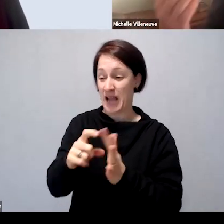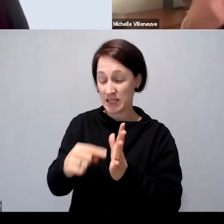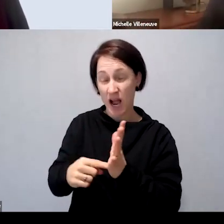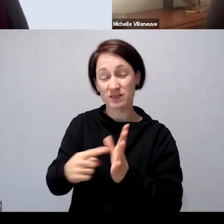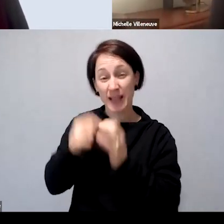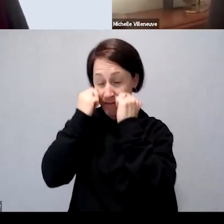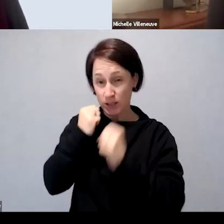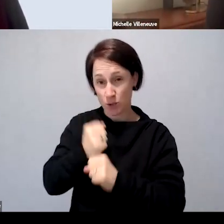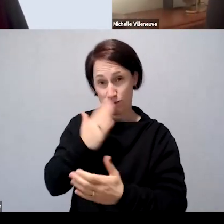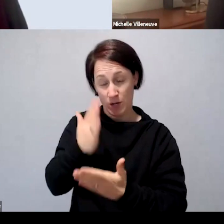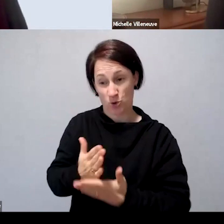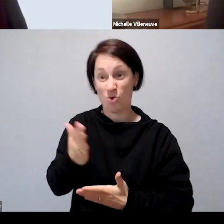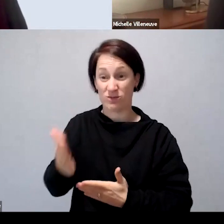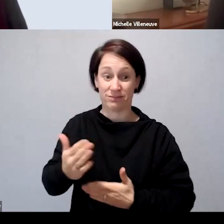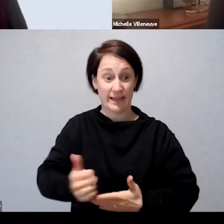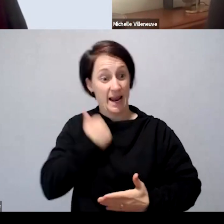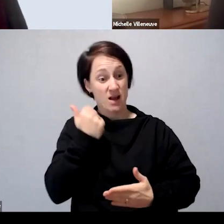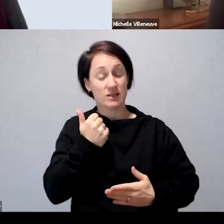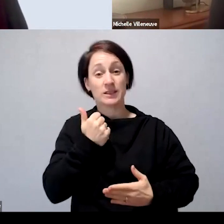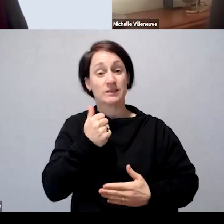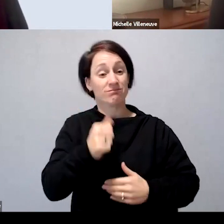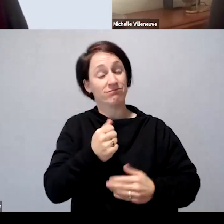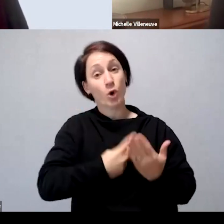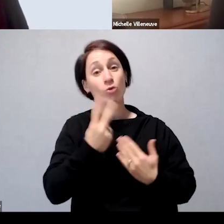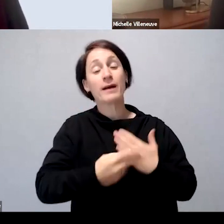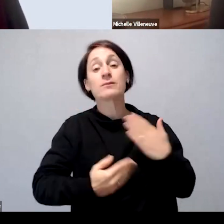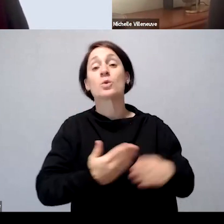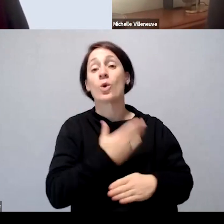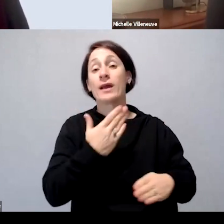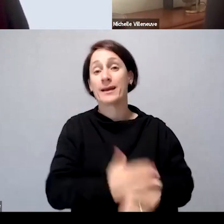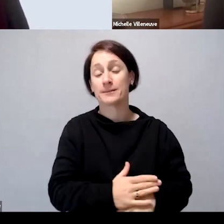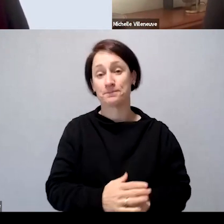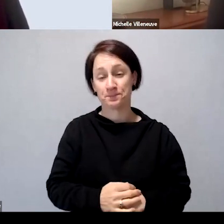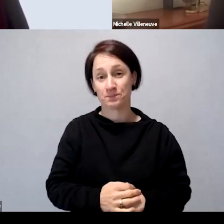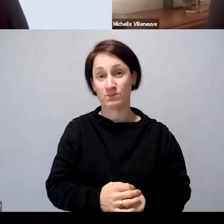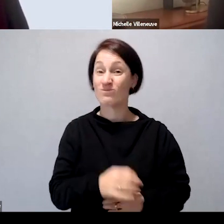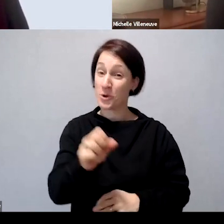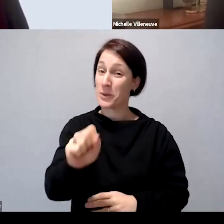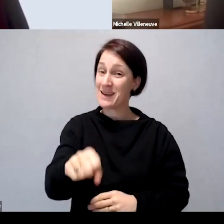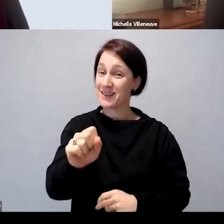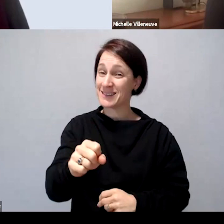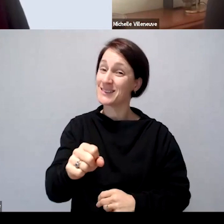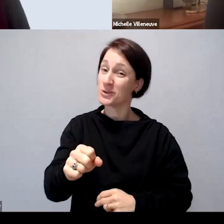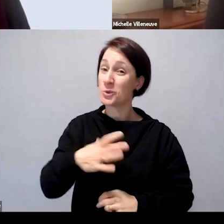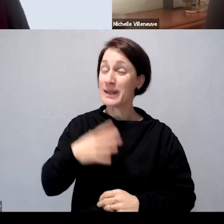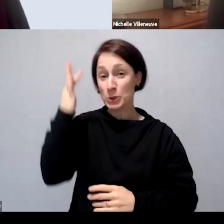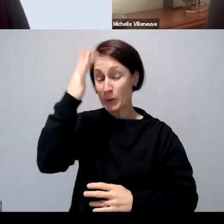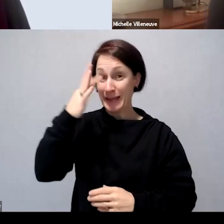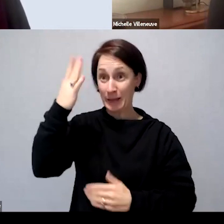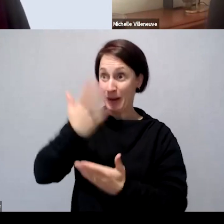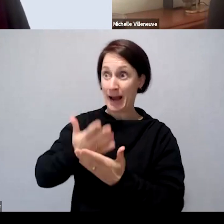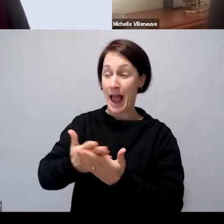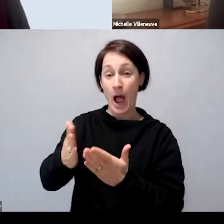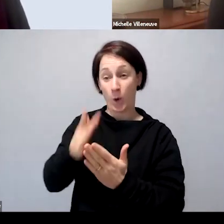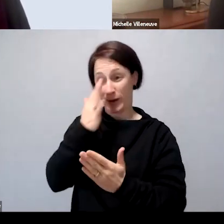and demonstrable change that we can make in practice. So yes, bring it on, and let's think about how we can move into